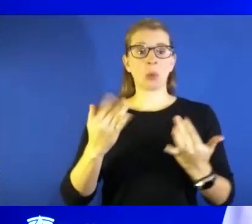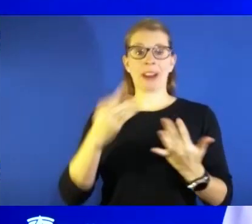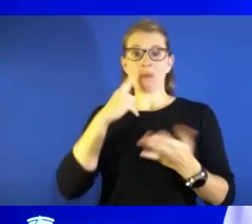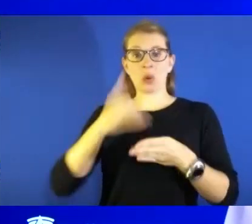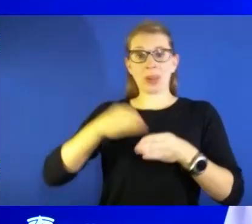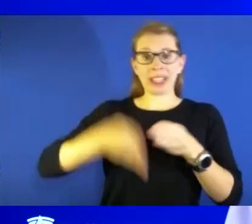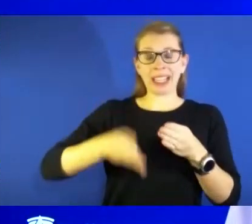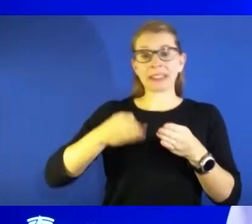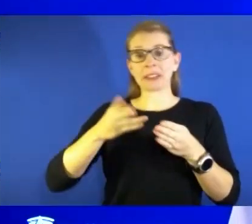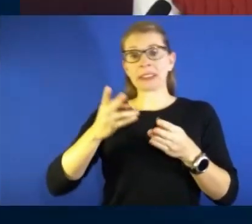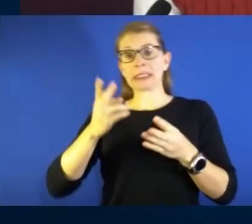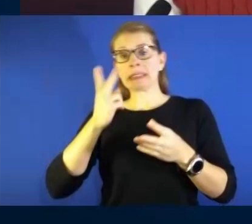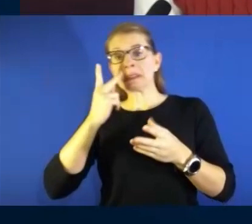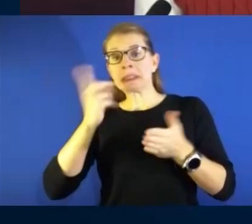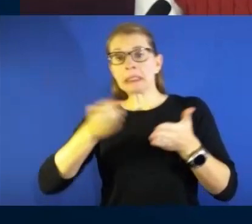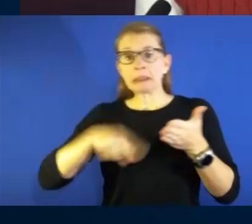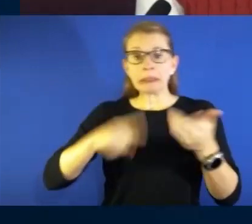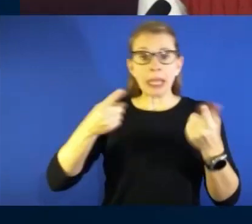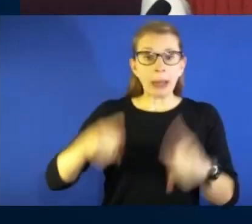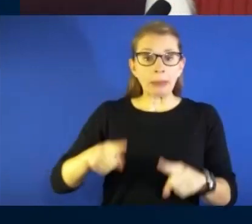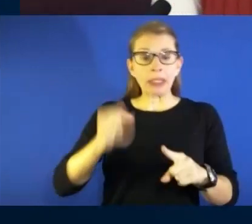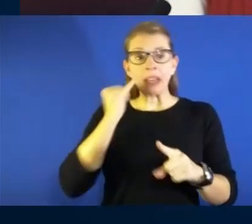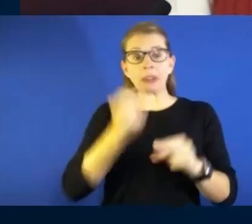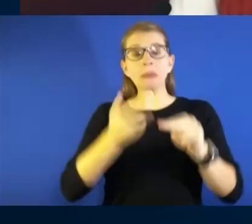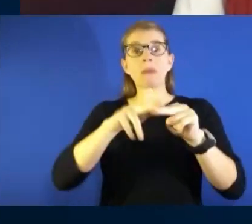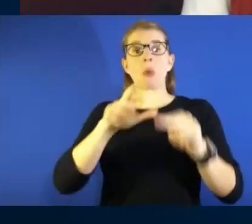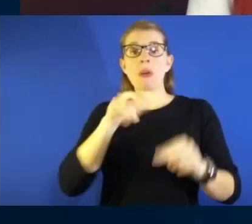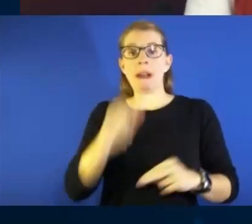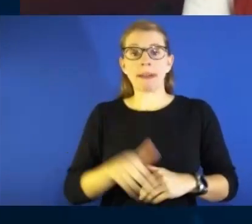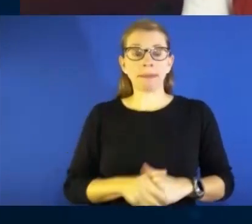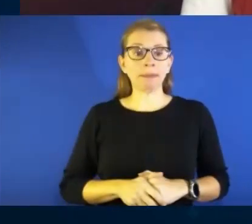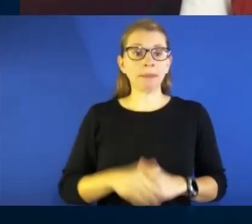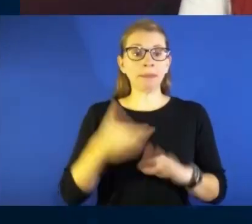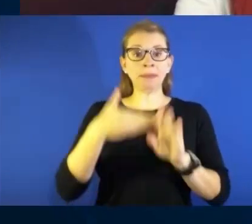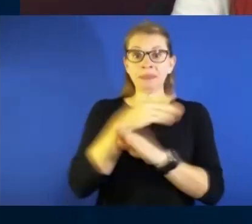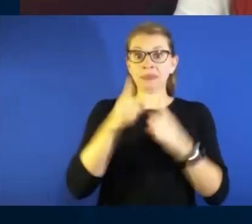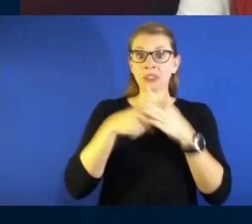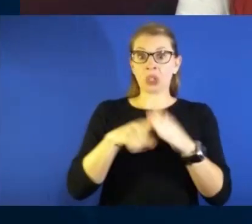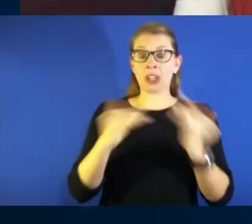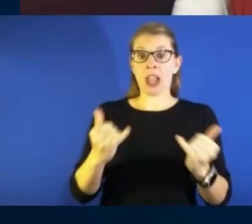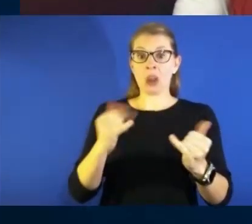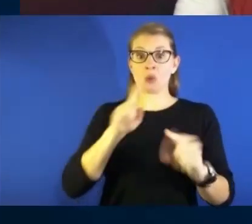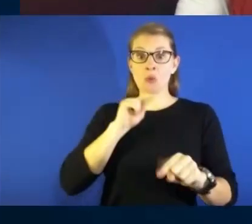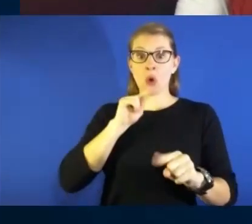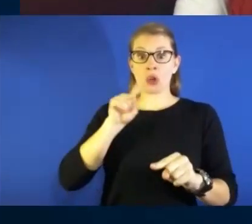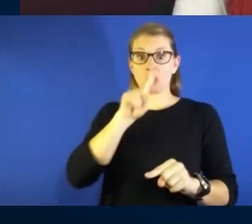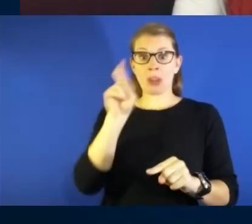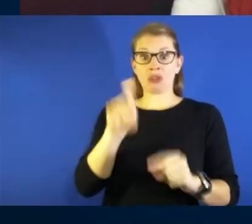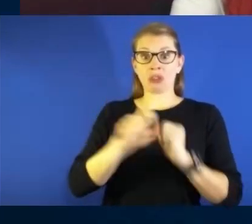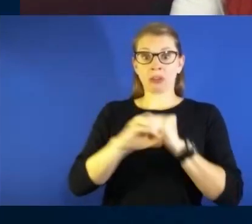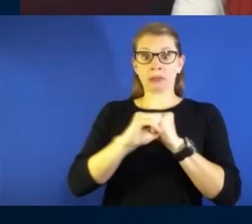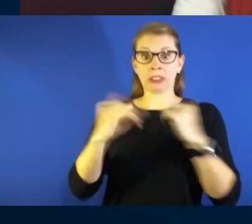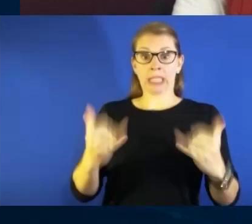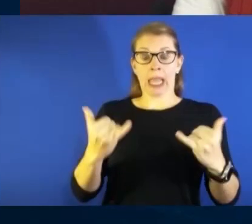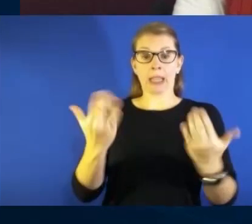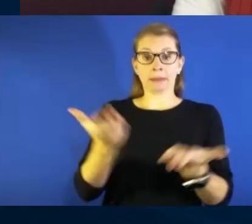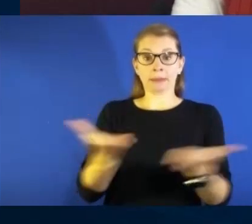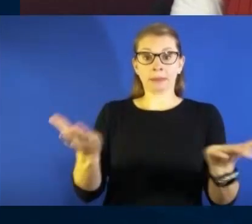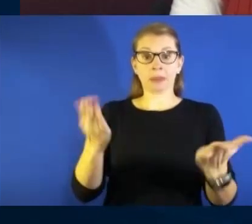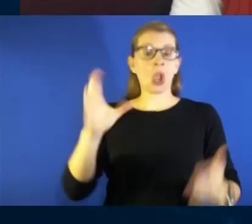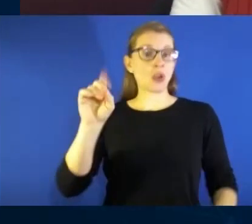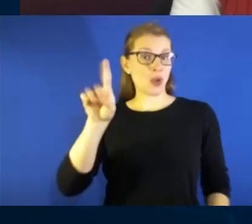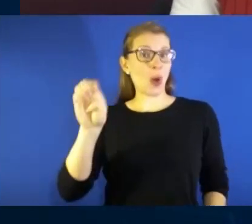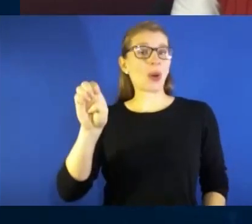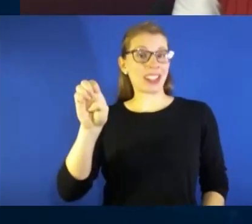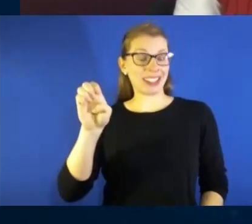what those case numbers are. All right, before we get going today, any reporter questions on the line for us? Sure, I have a couple. Cody Holyoke with Channel